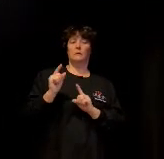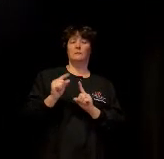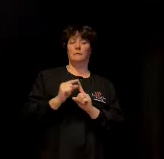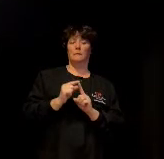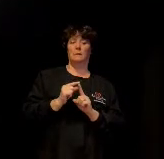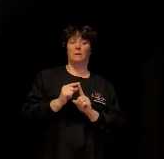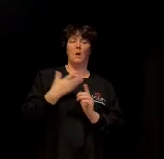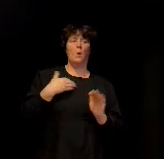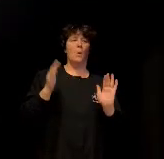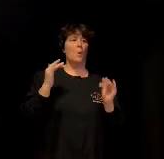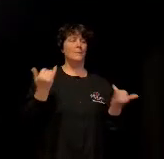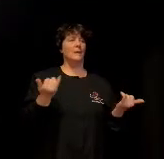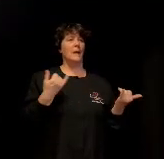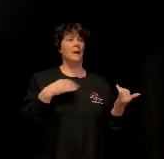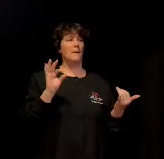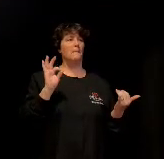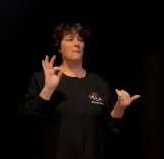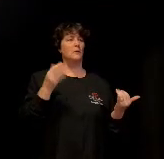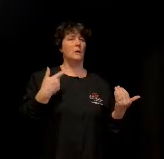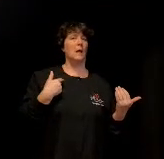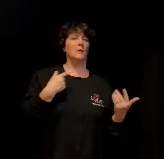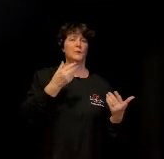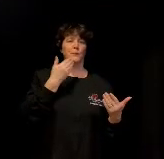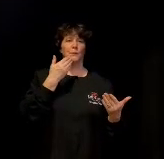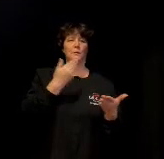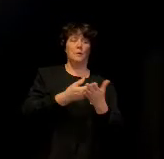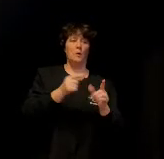Well, I hope today that the pastor has a word for me.